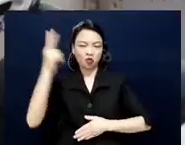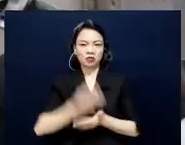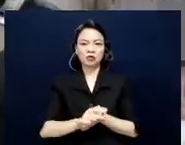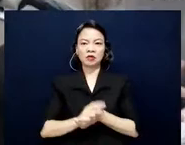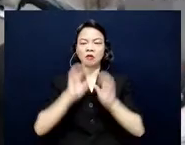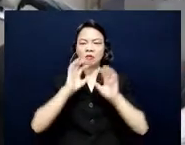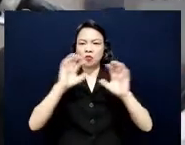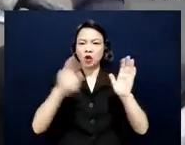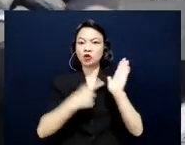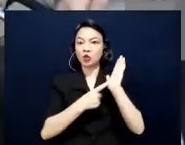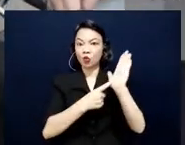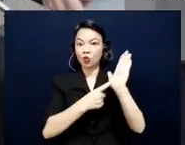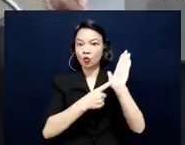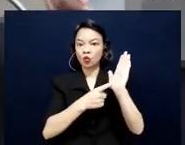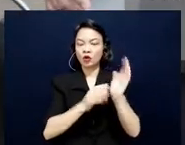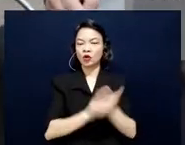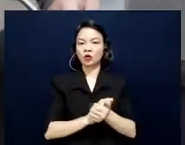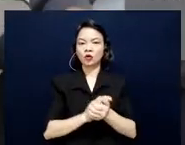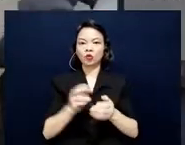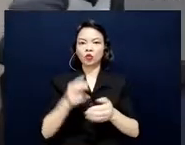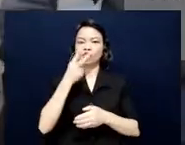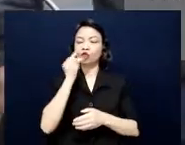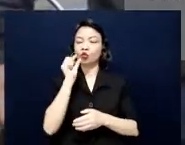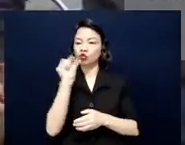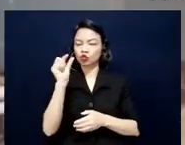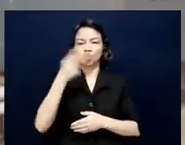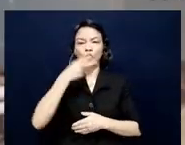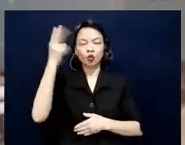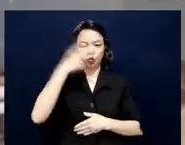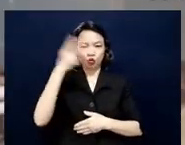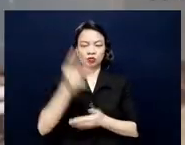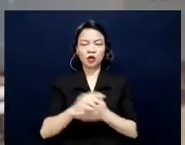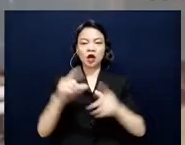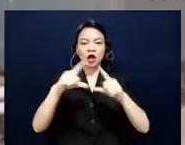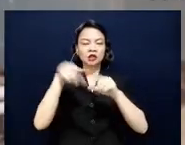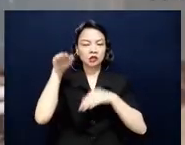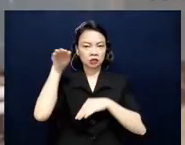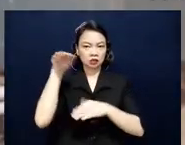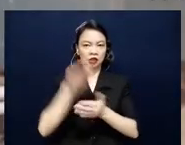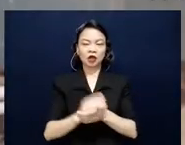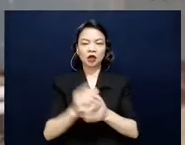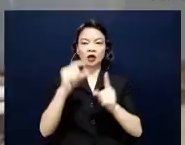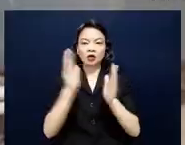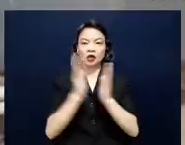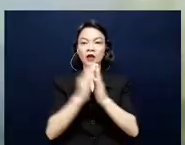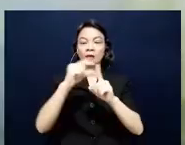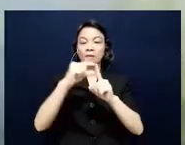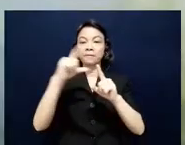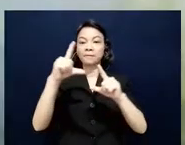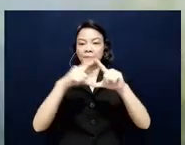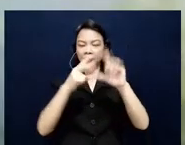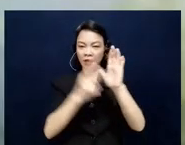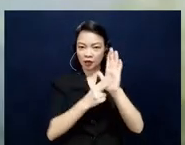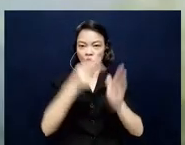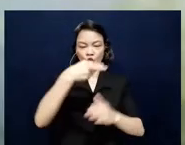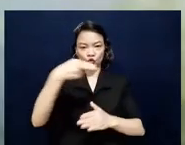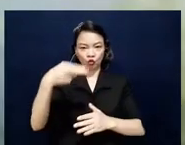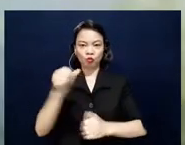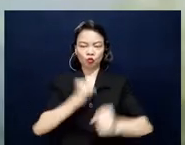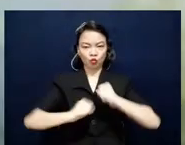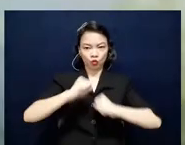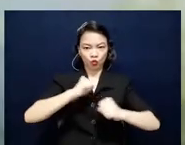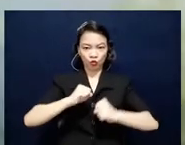What AstraZeneca and Plan International do in Indonesia is to implement the Young Health Program. It's focusing